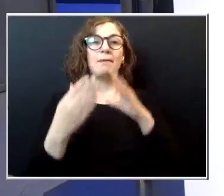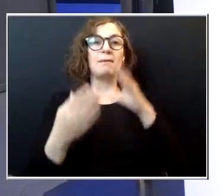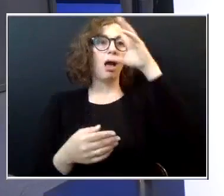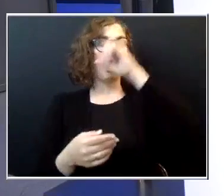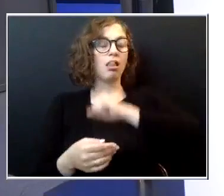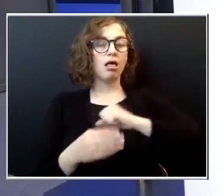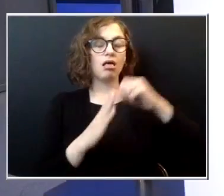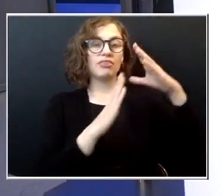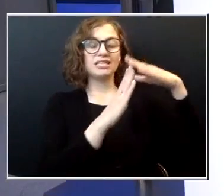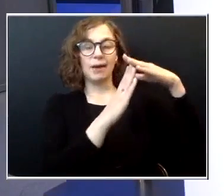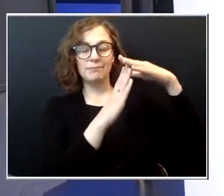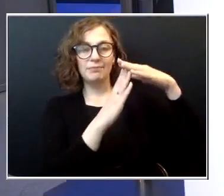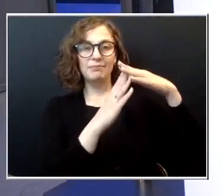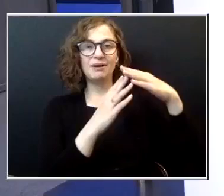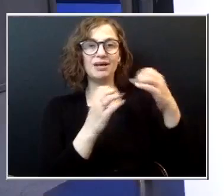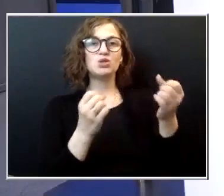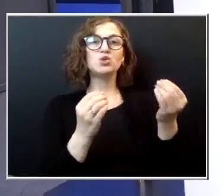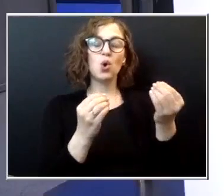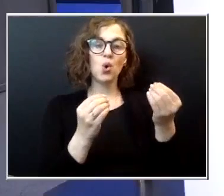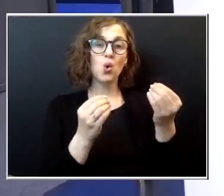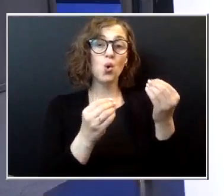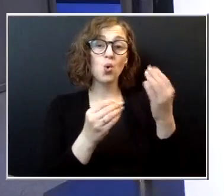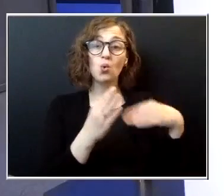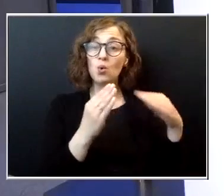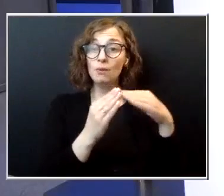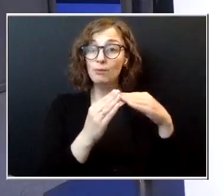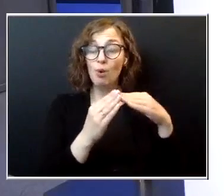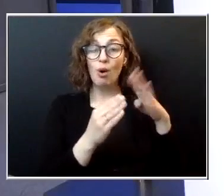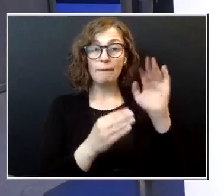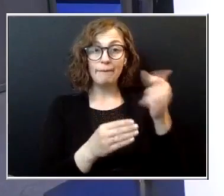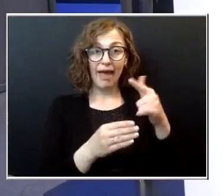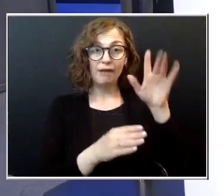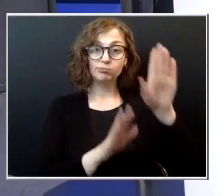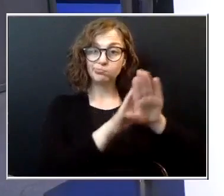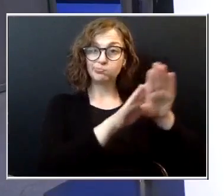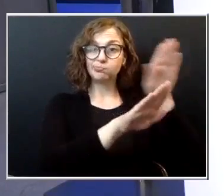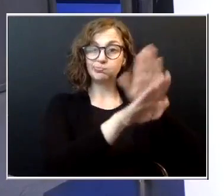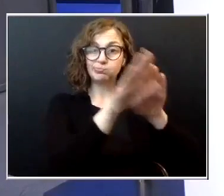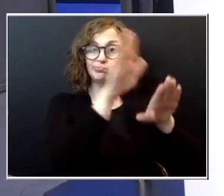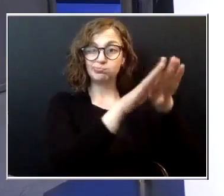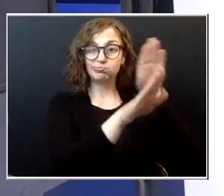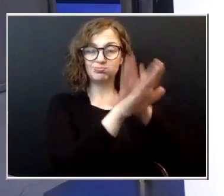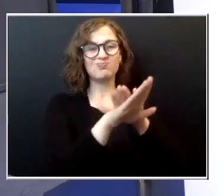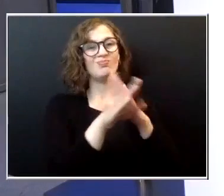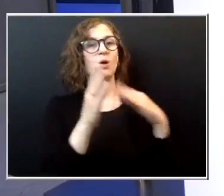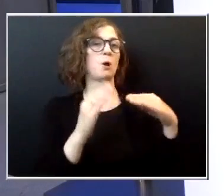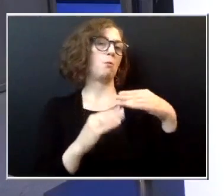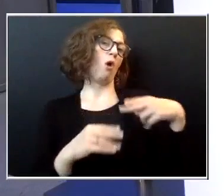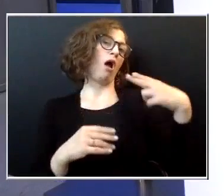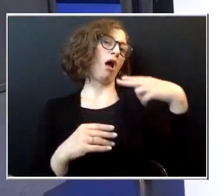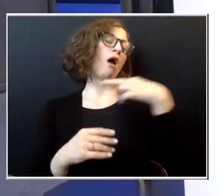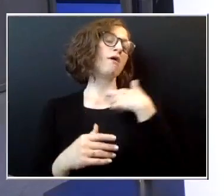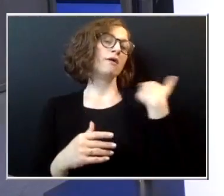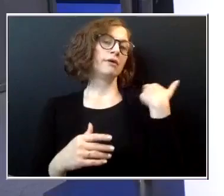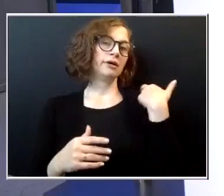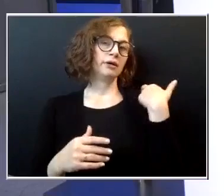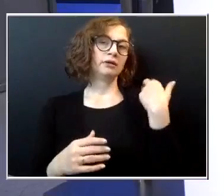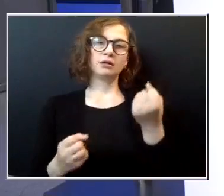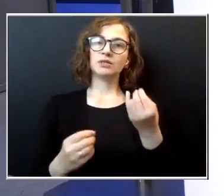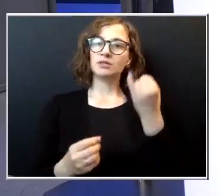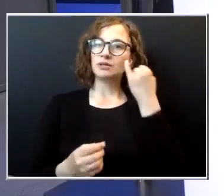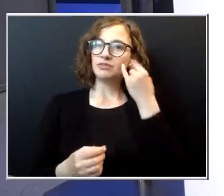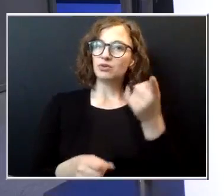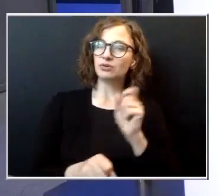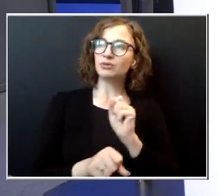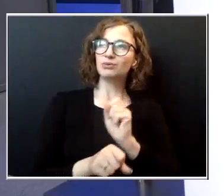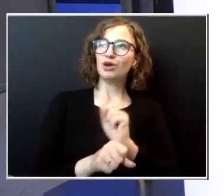have stacked, the more risk that is there. so you're working one day and you're going, this is how inventing